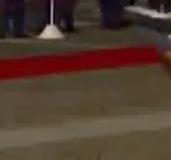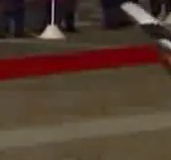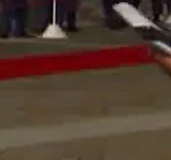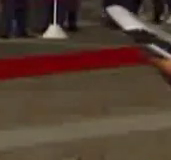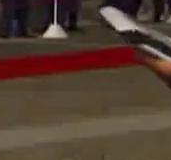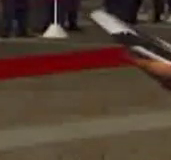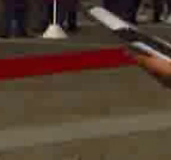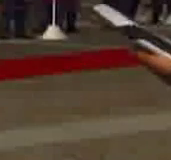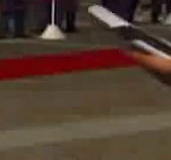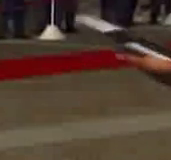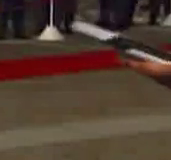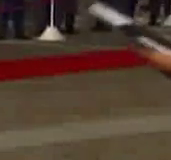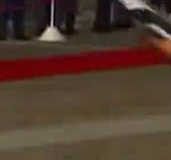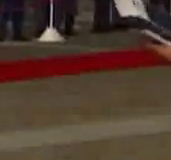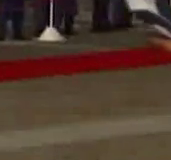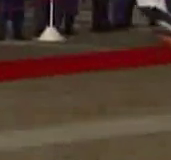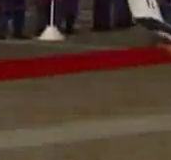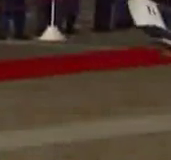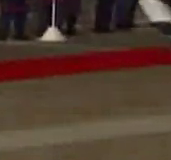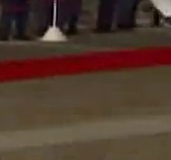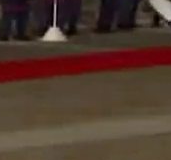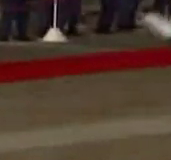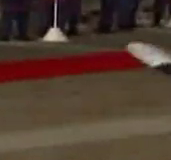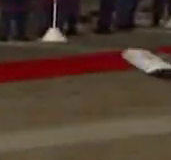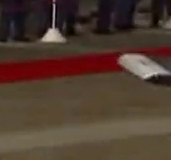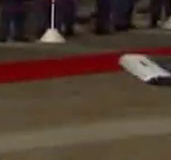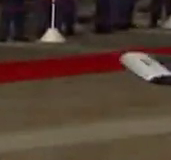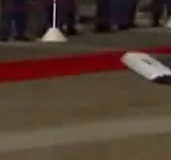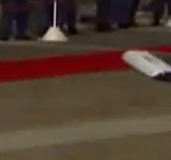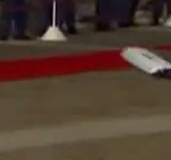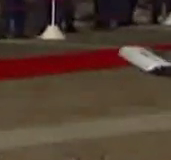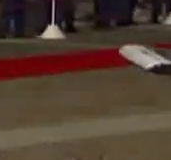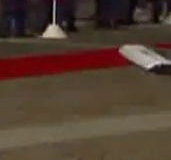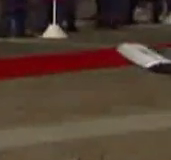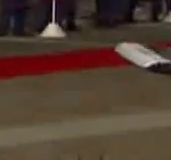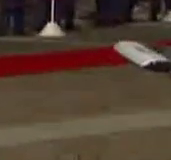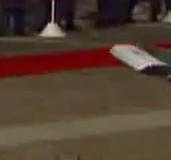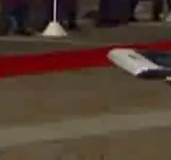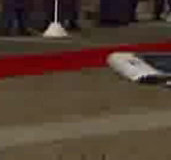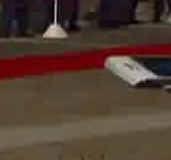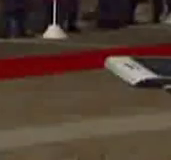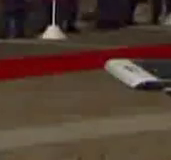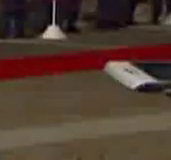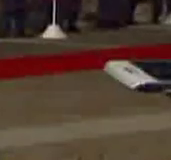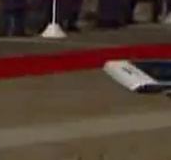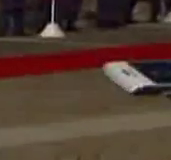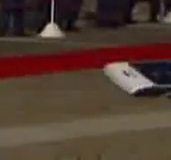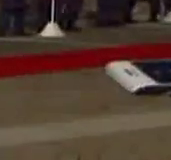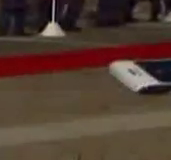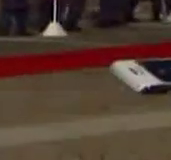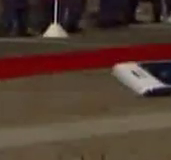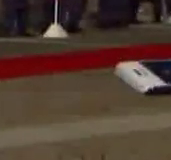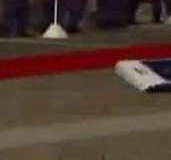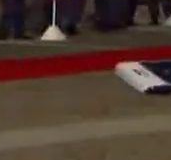for detail. And there's no detail. It's all the old policies that did not work up to now. And I really thought we can now afford to try and something